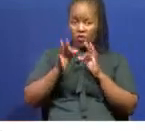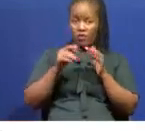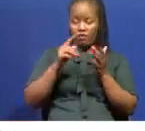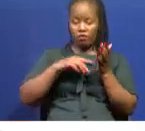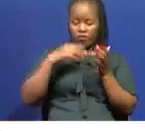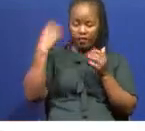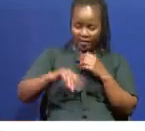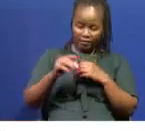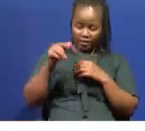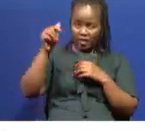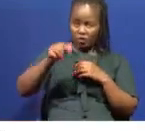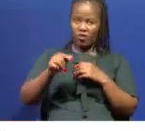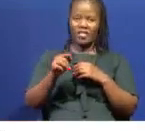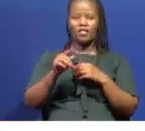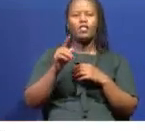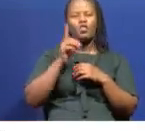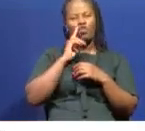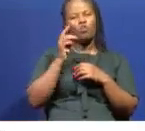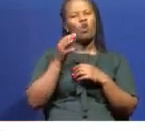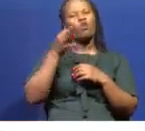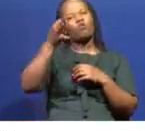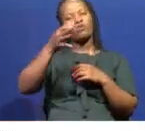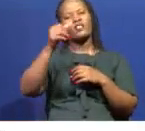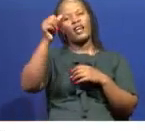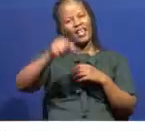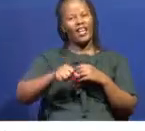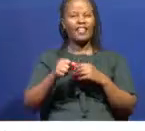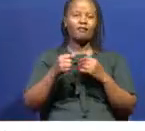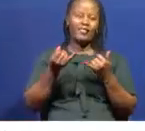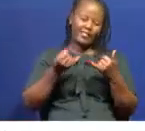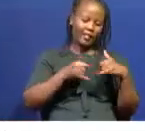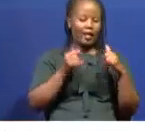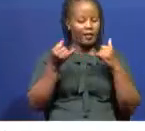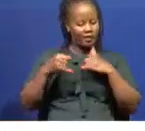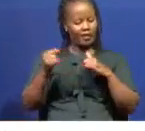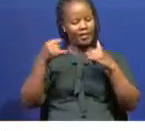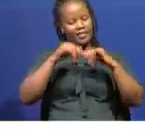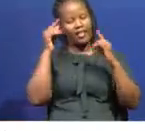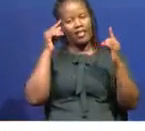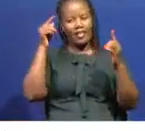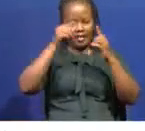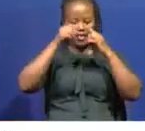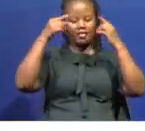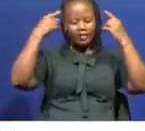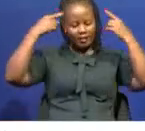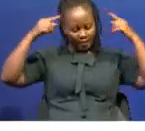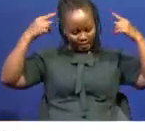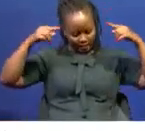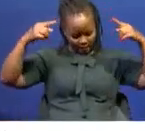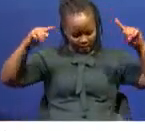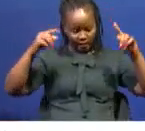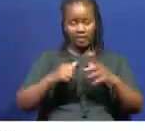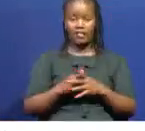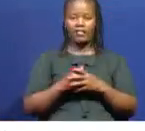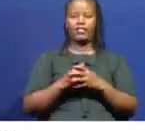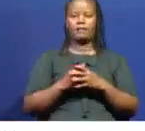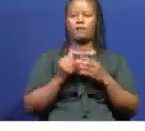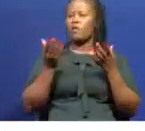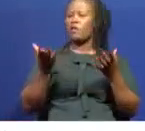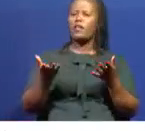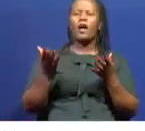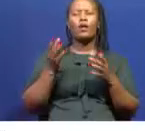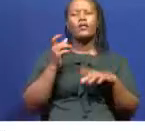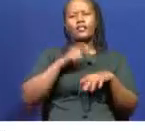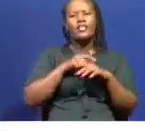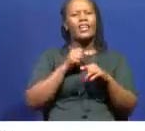makes you to go back tomorrow and keep trying, just to keep trying until it comes. Yeah. Yes. And when you're putting in work and maybe the results are